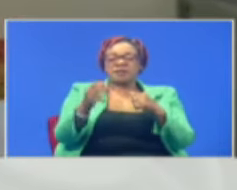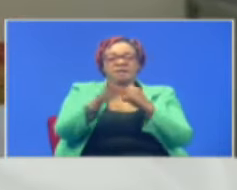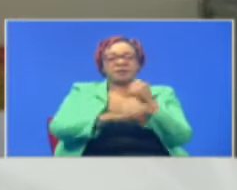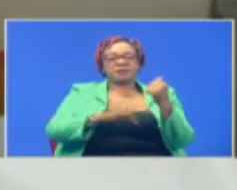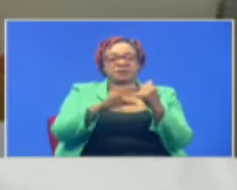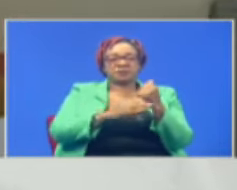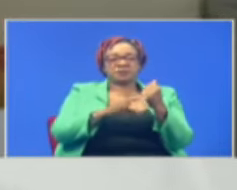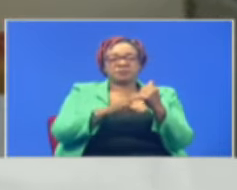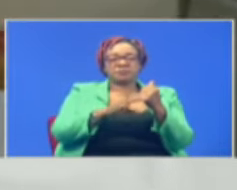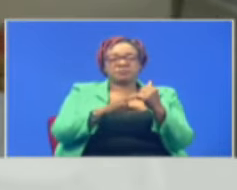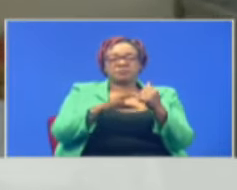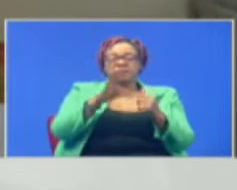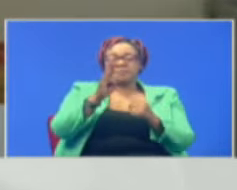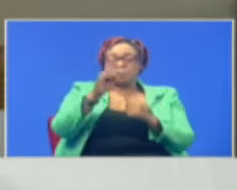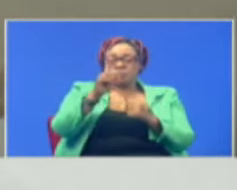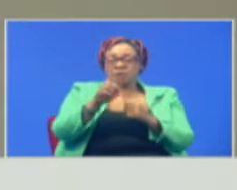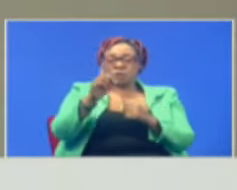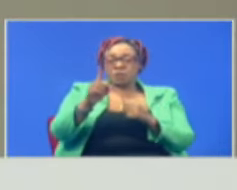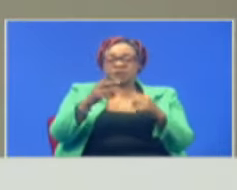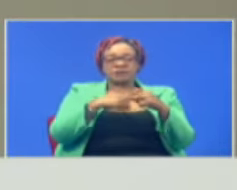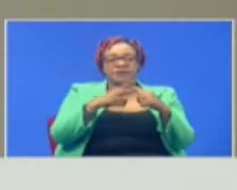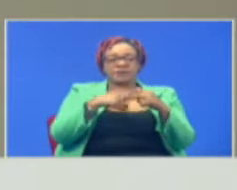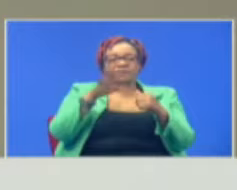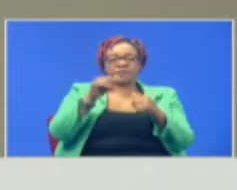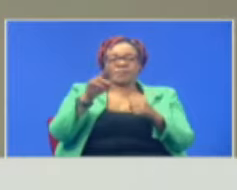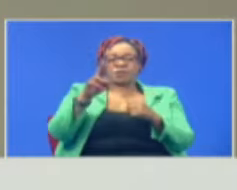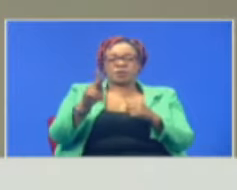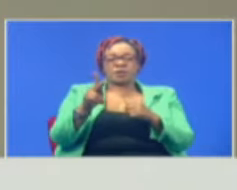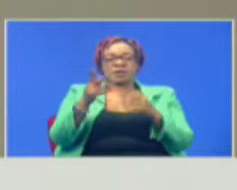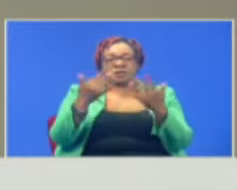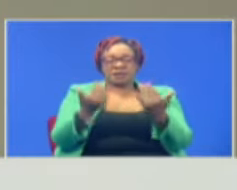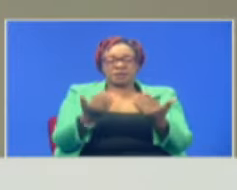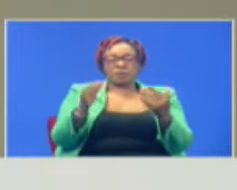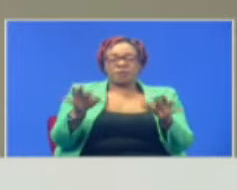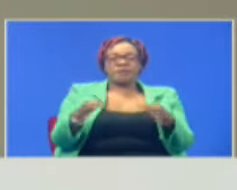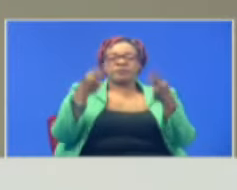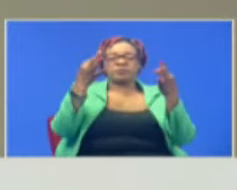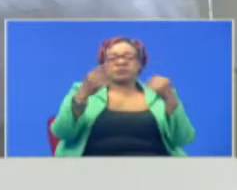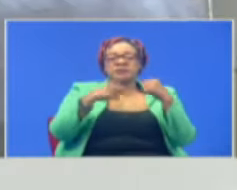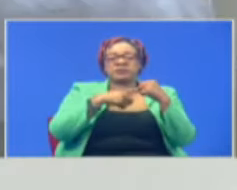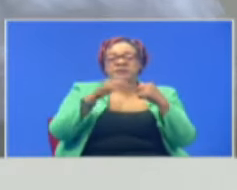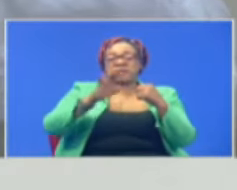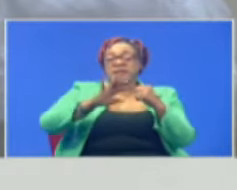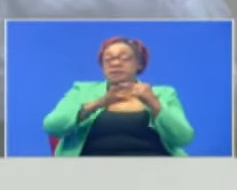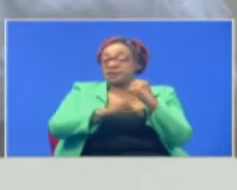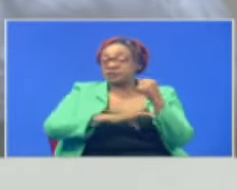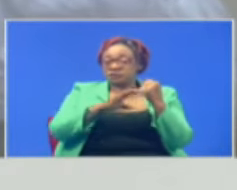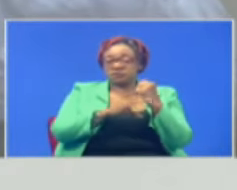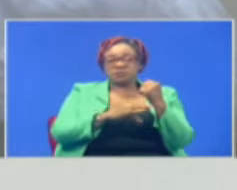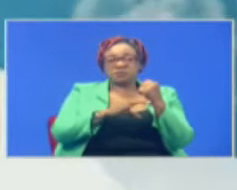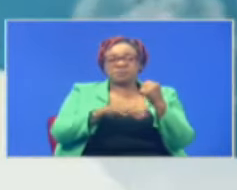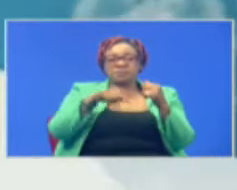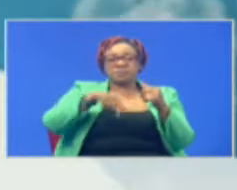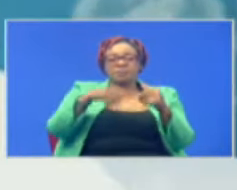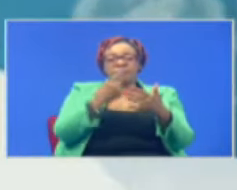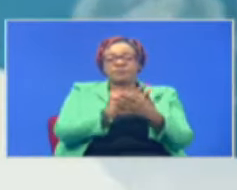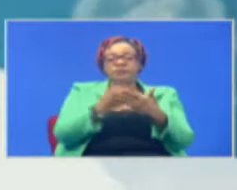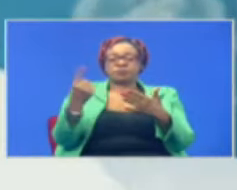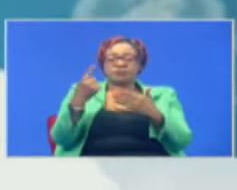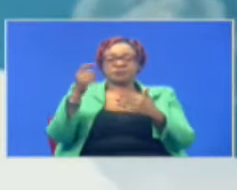variant B117 from the UK has been detected in 6 countries. This week, South Africa